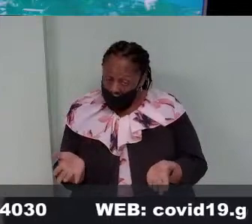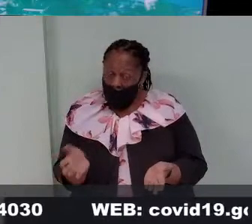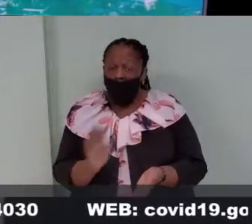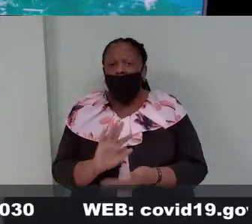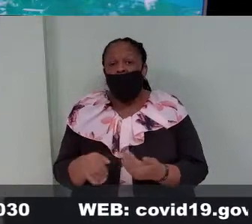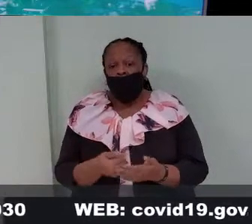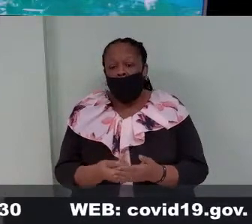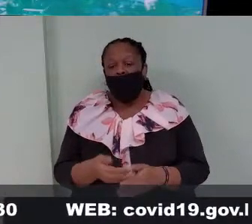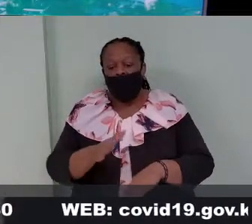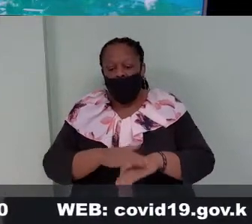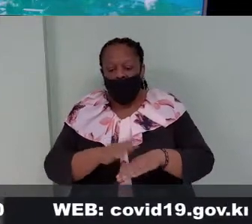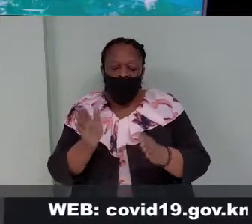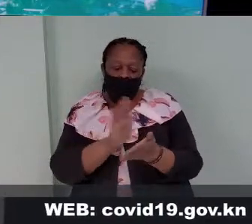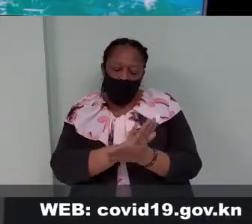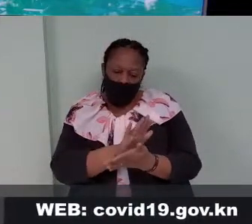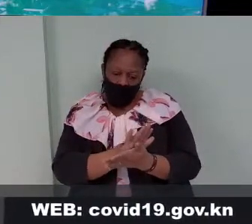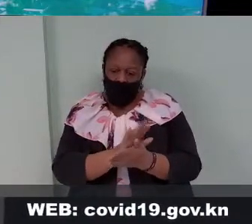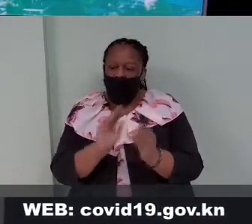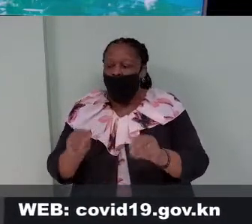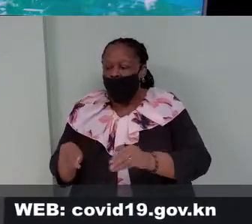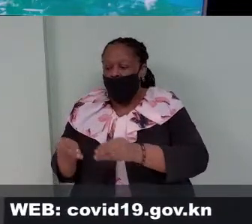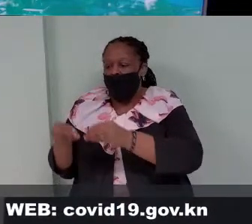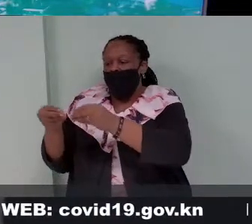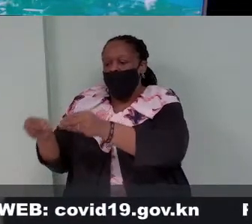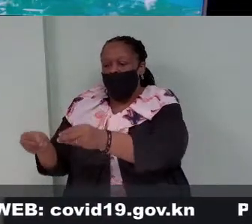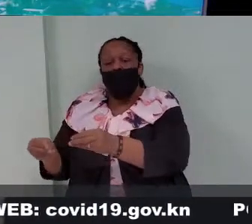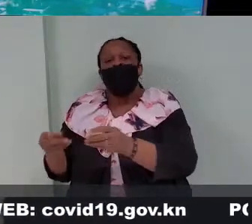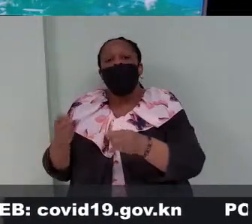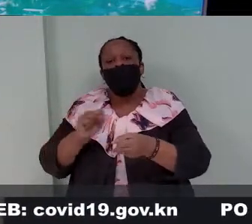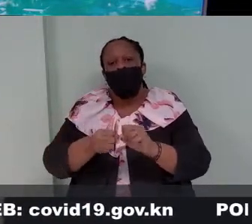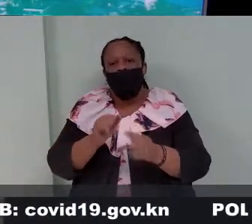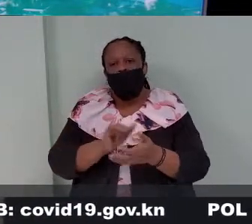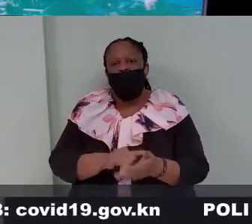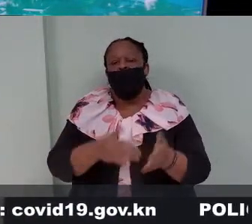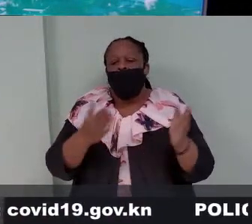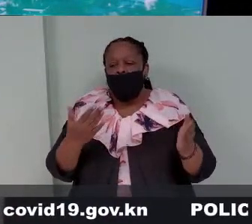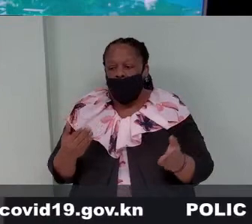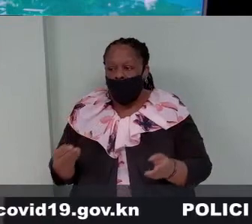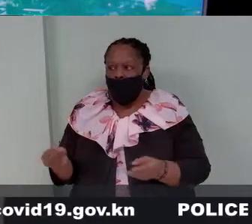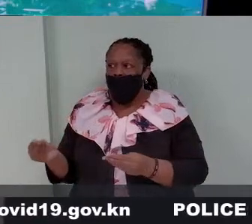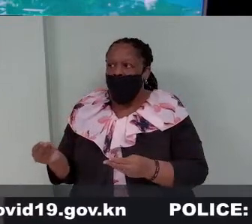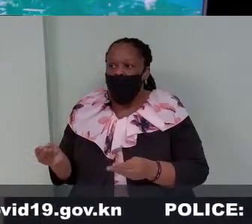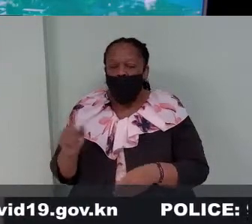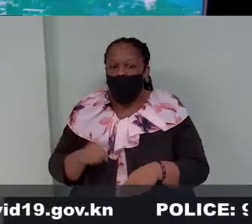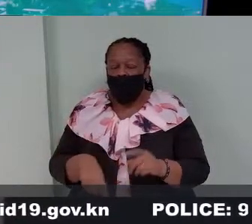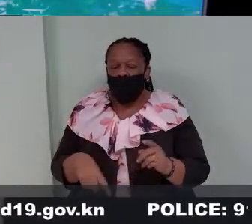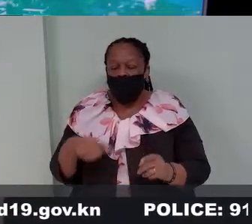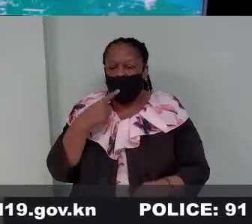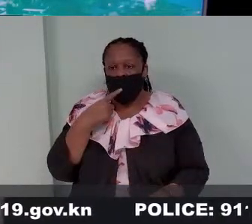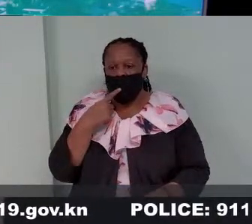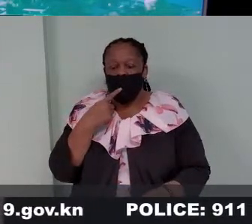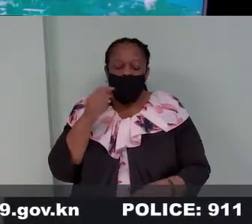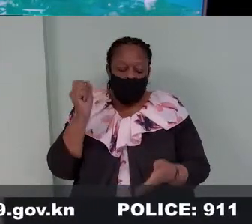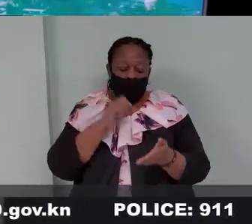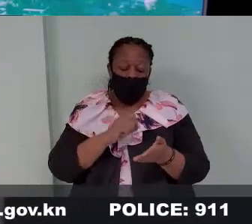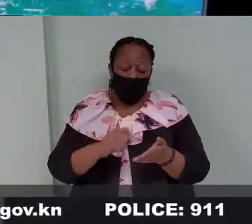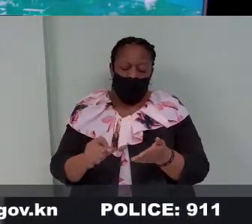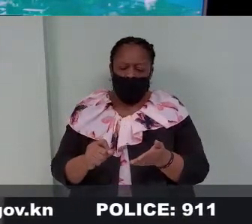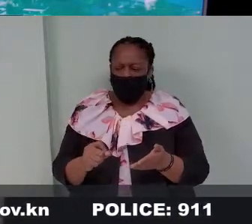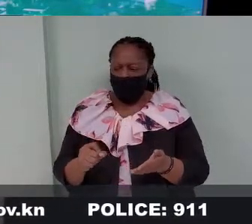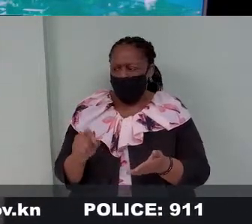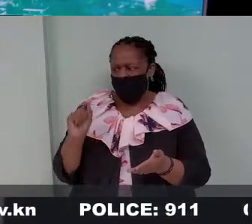as amongst other information on this receipt. So therefore, no one can actually overcharge,